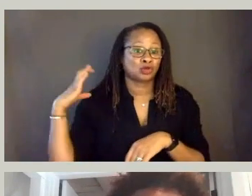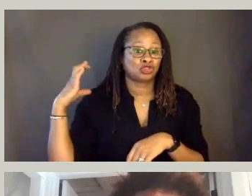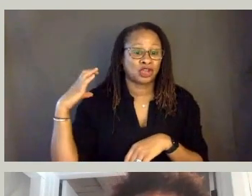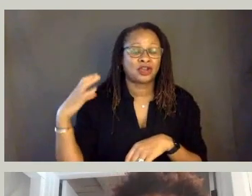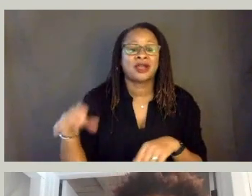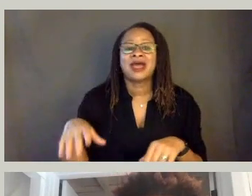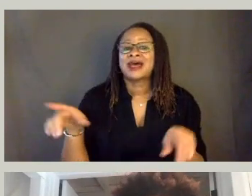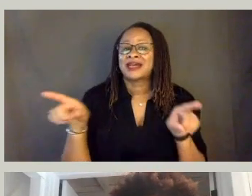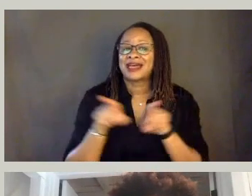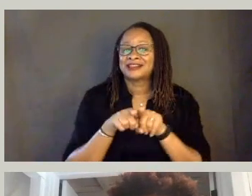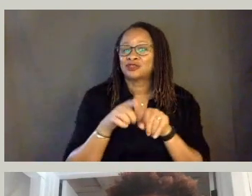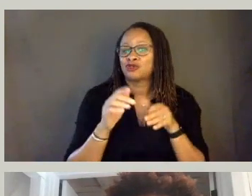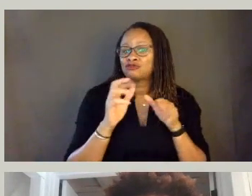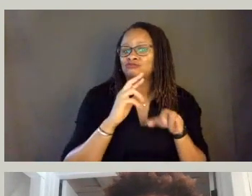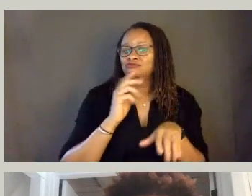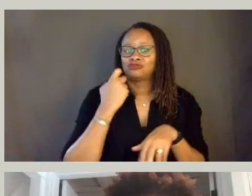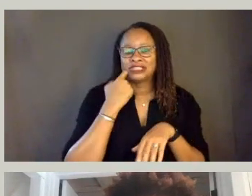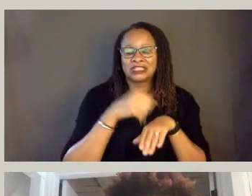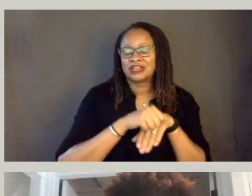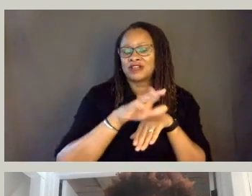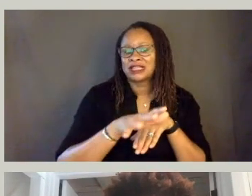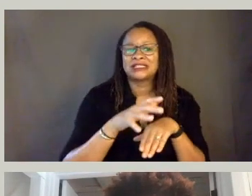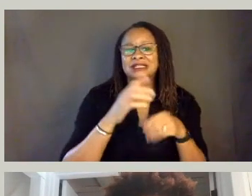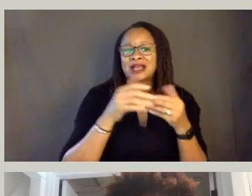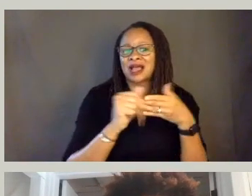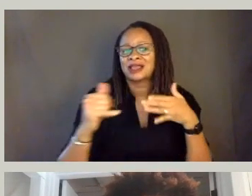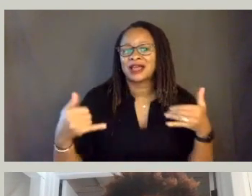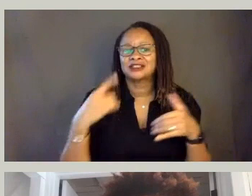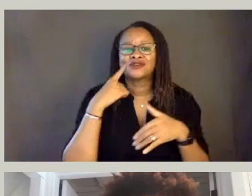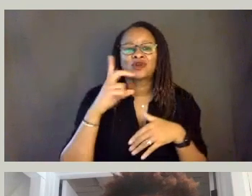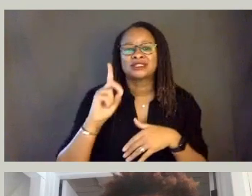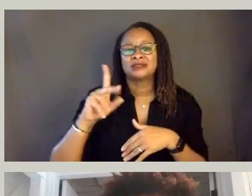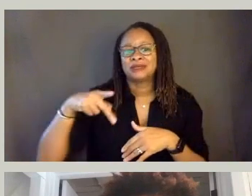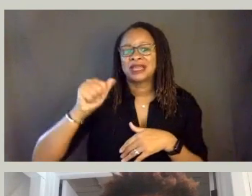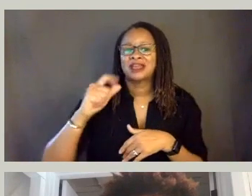released the guidelines for the documentary Waterfall.